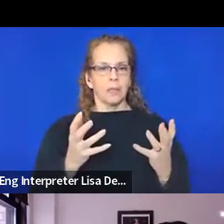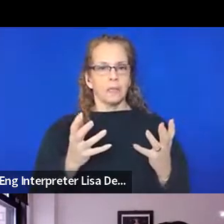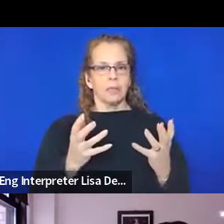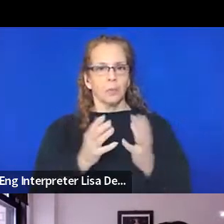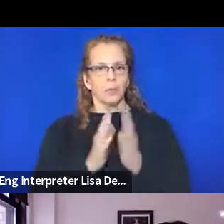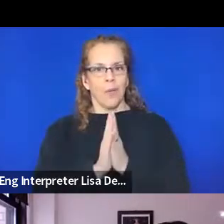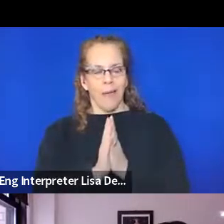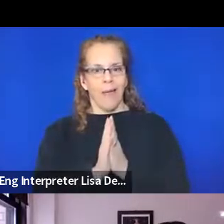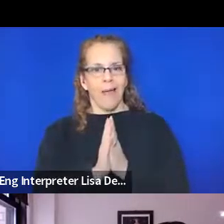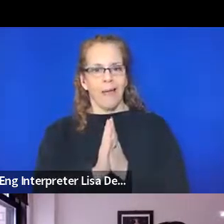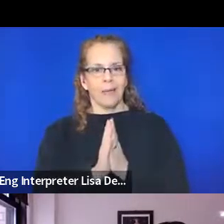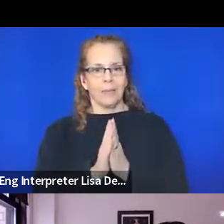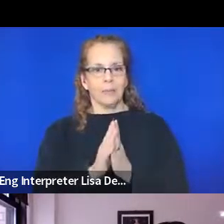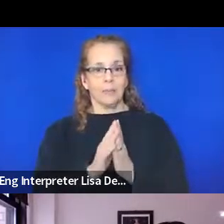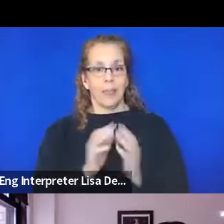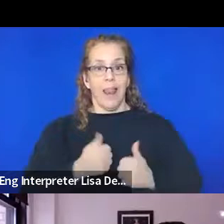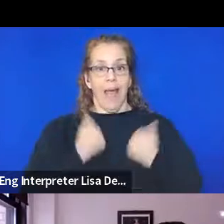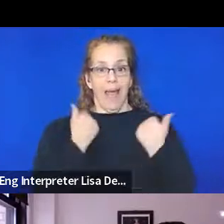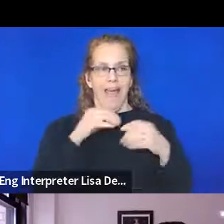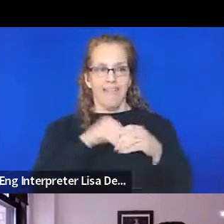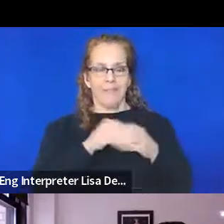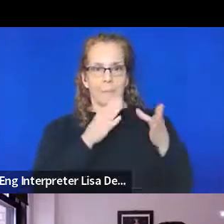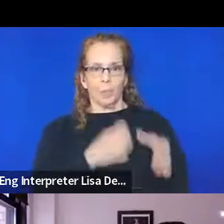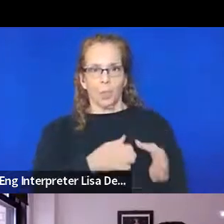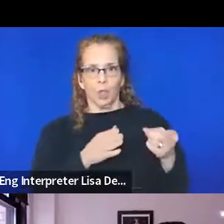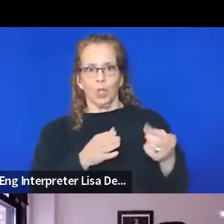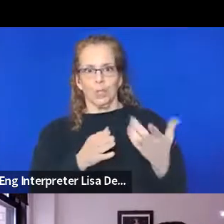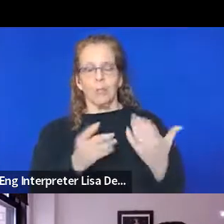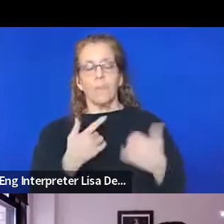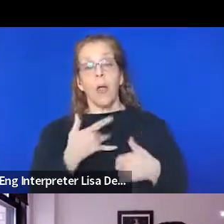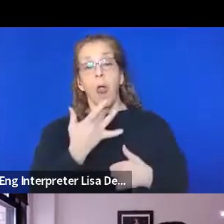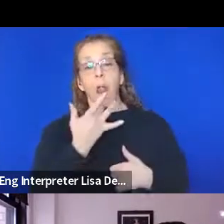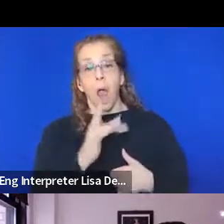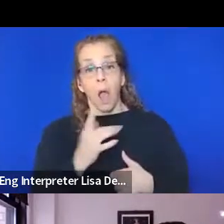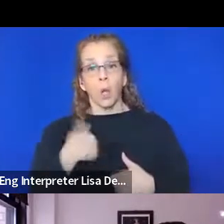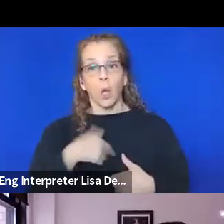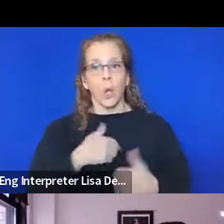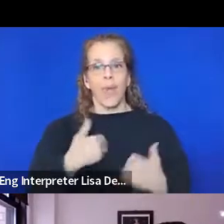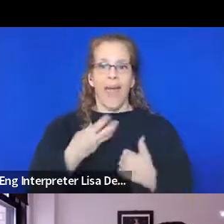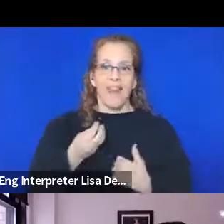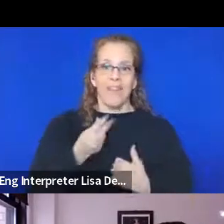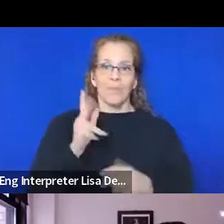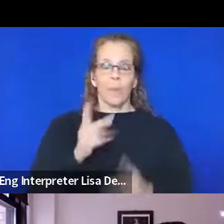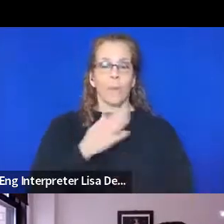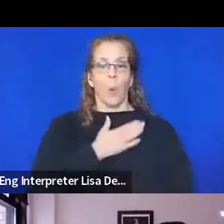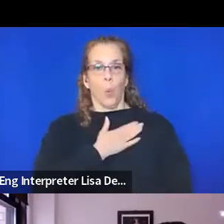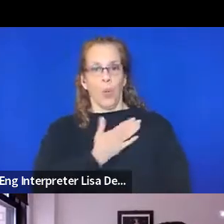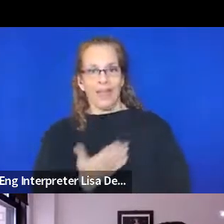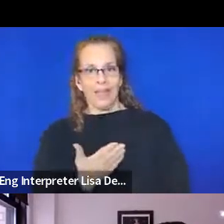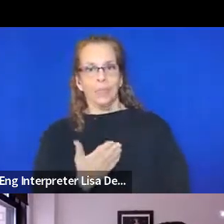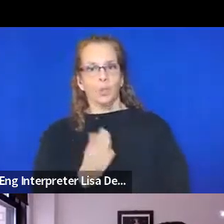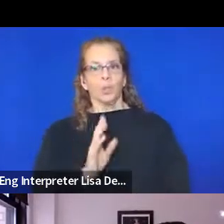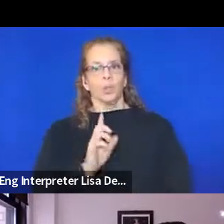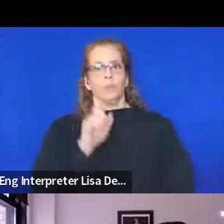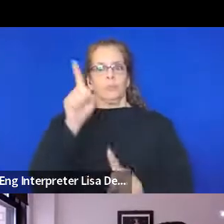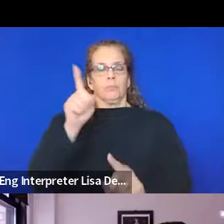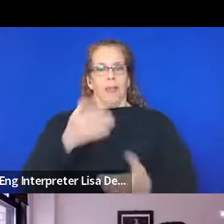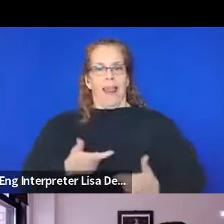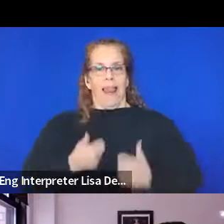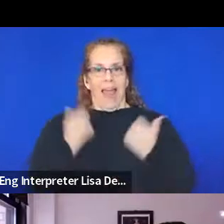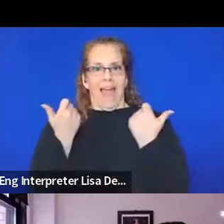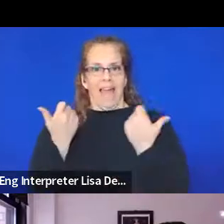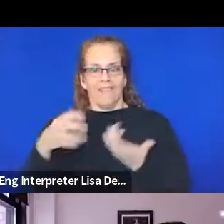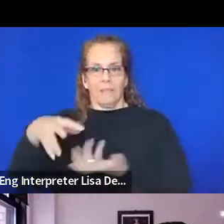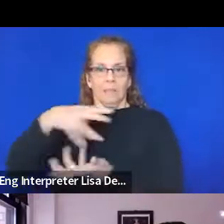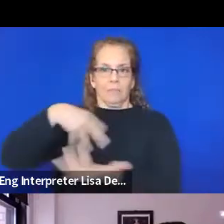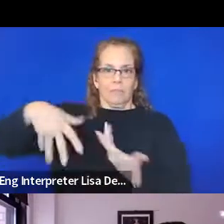we happened to be lucky enough that we had people who are willing, or at least a few people who are willing to engage in that, because it does